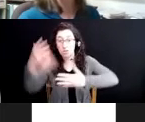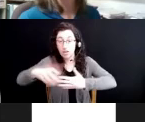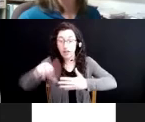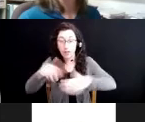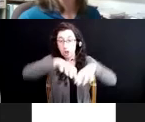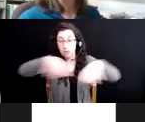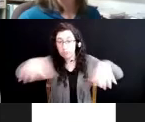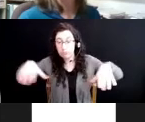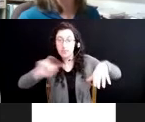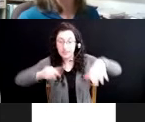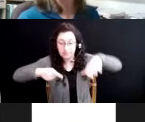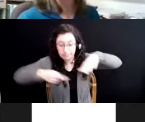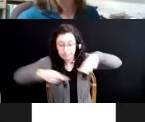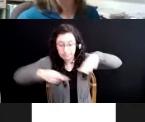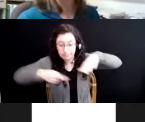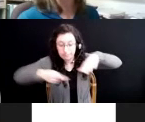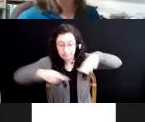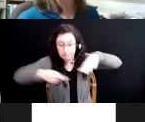perches, so many benefits